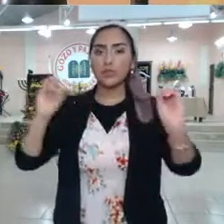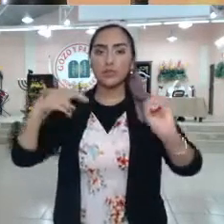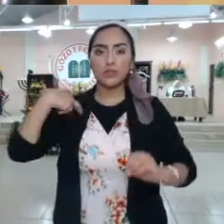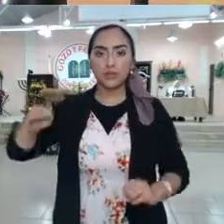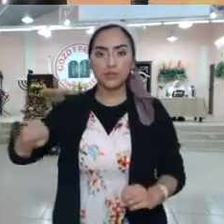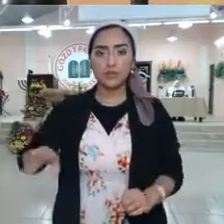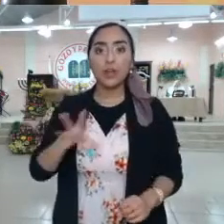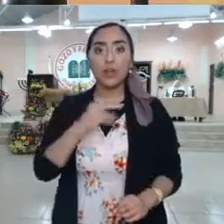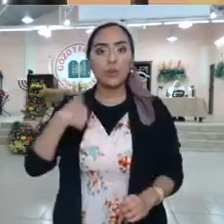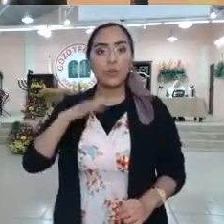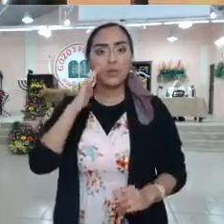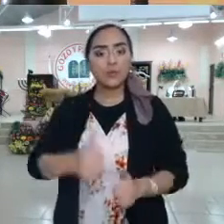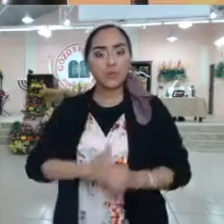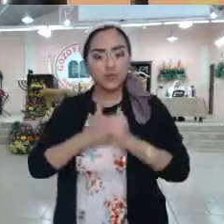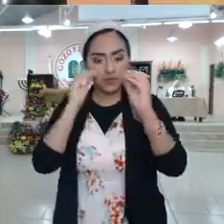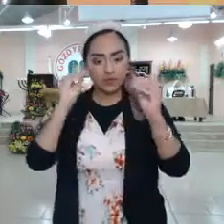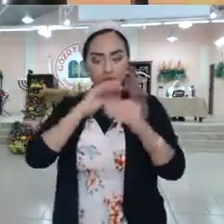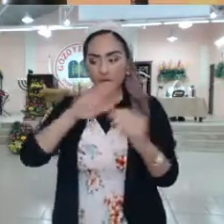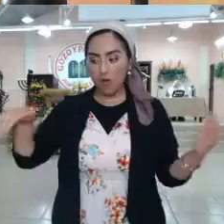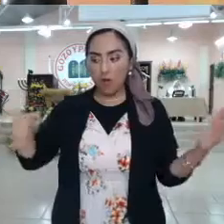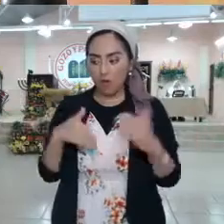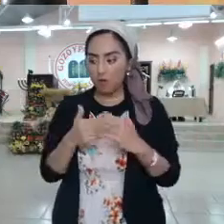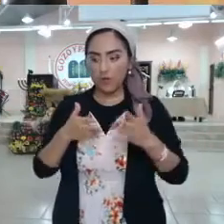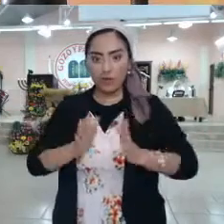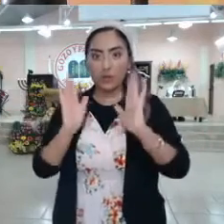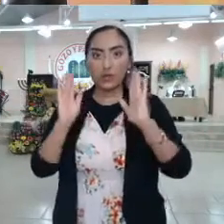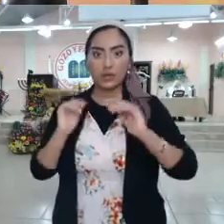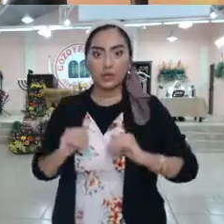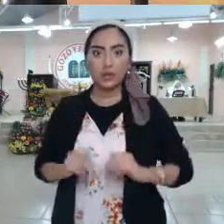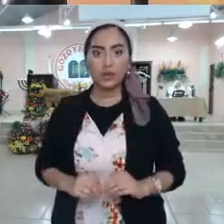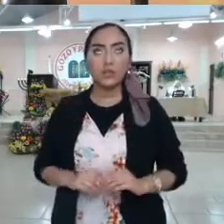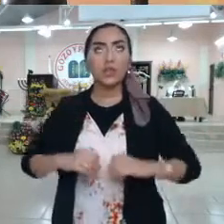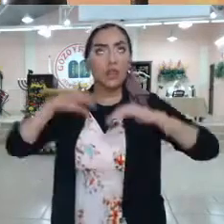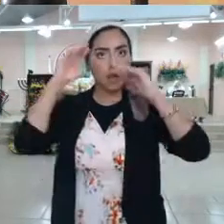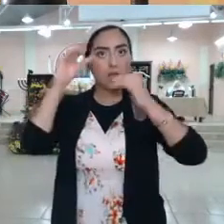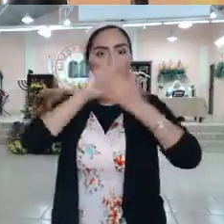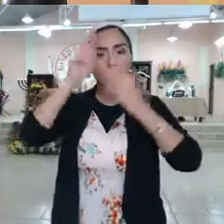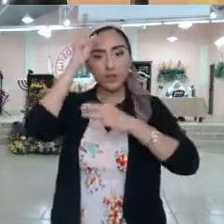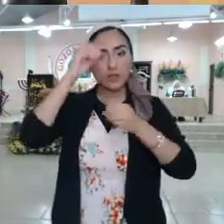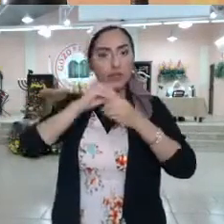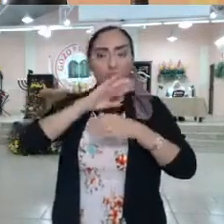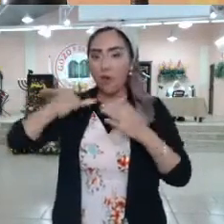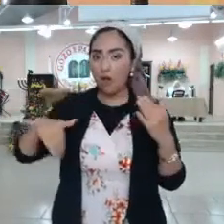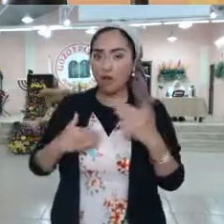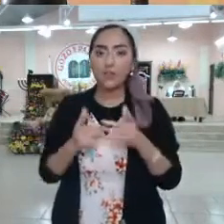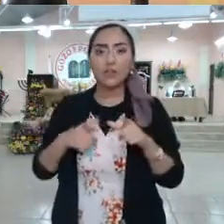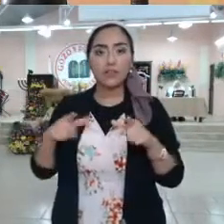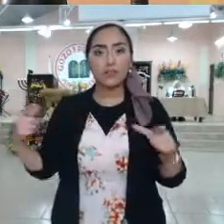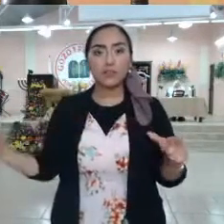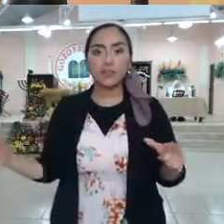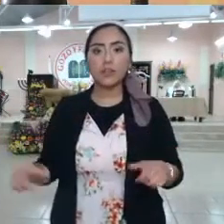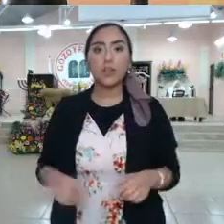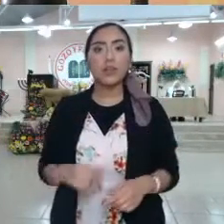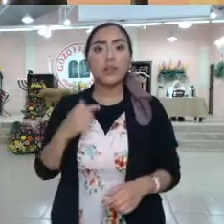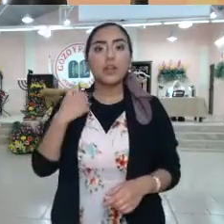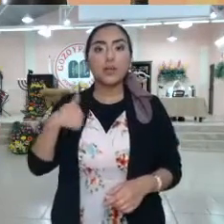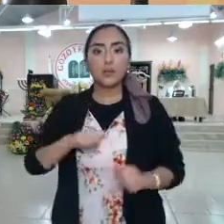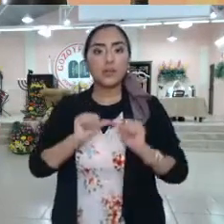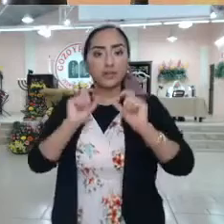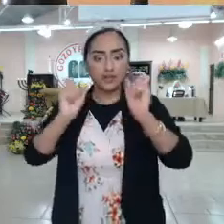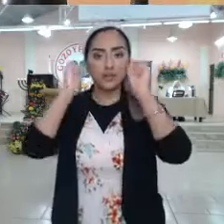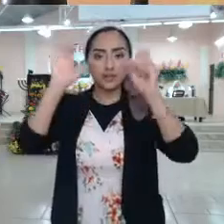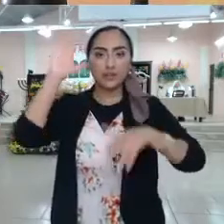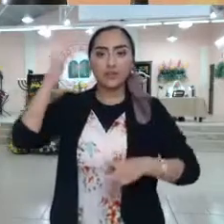religiousness. And we're going to keep ministering in all ways. If Yahweh allows us to in all languages, let's